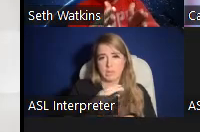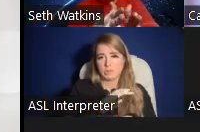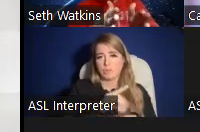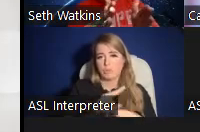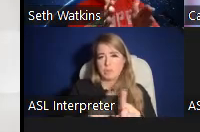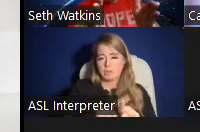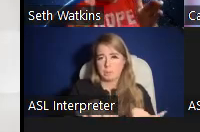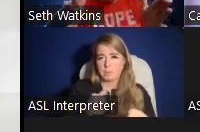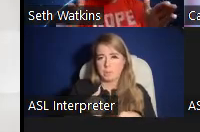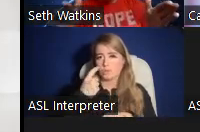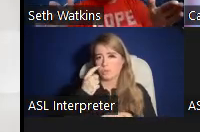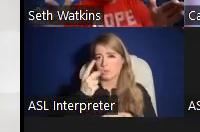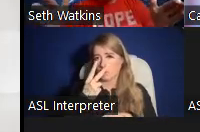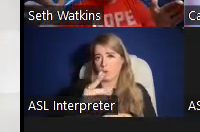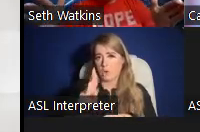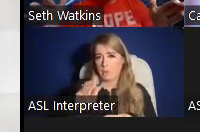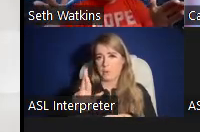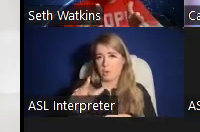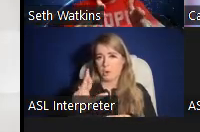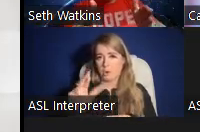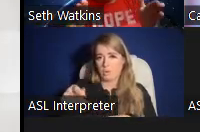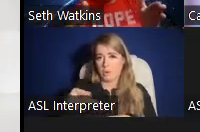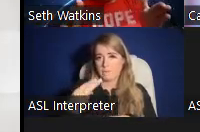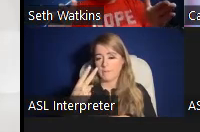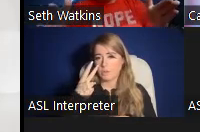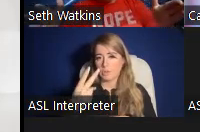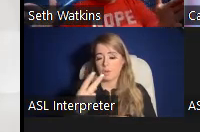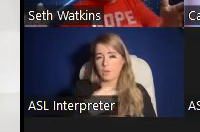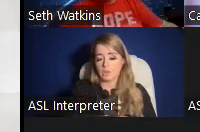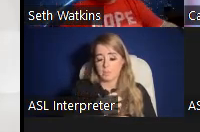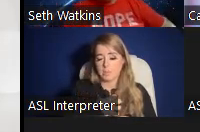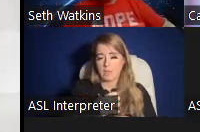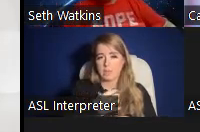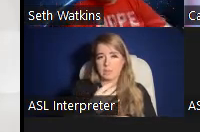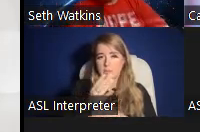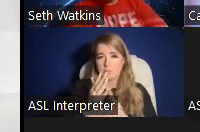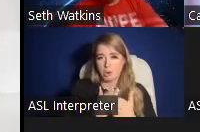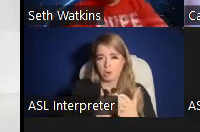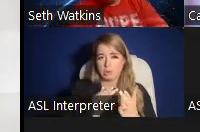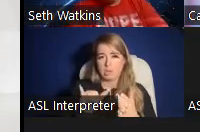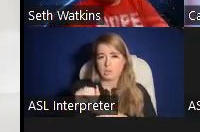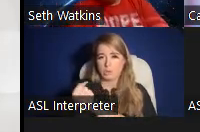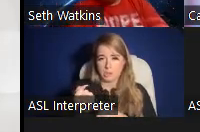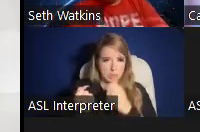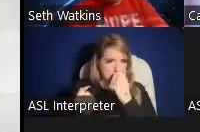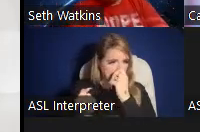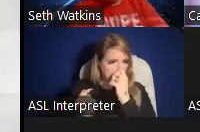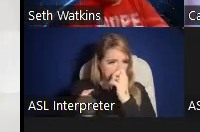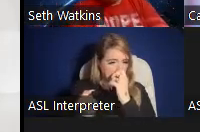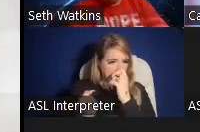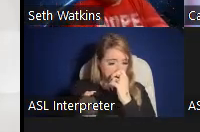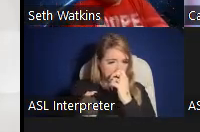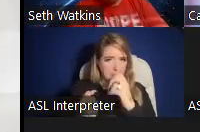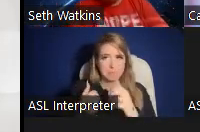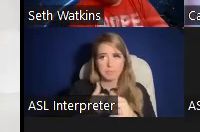looked at the bar graph and saw that in the complaints and grievances situation from when she left. And I want